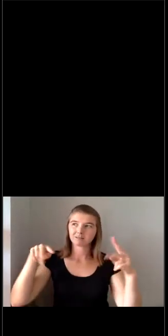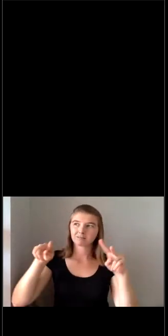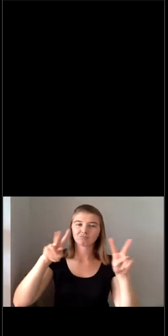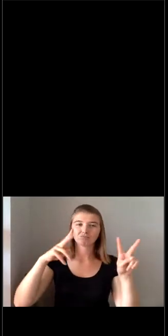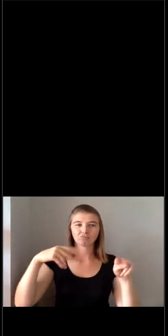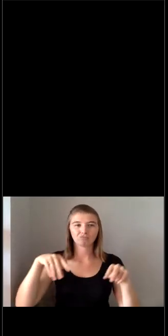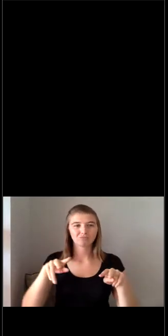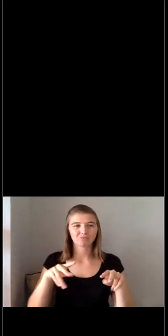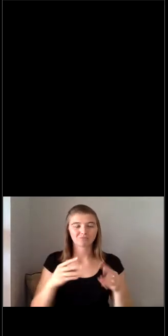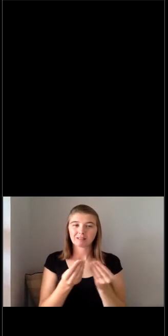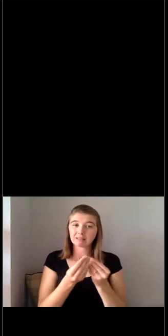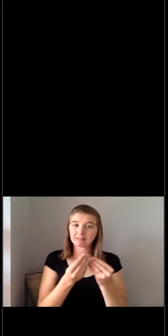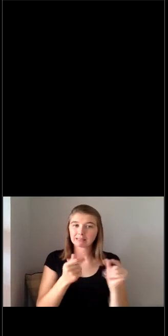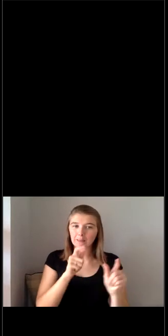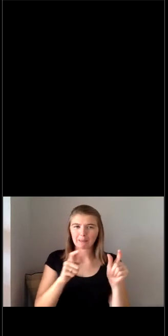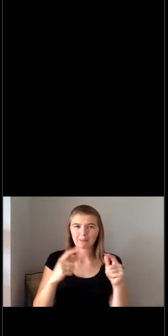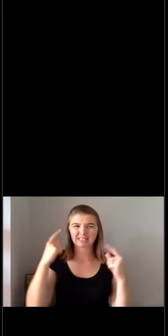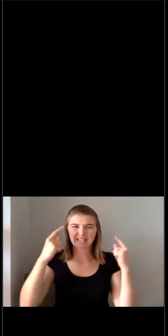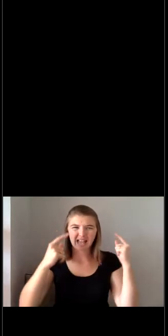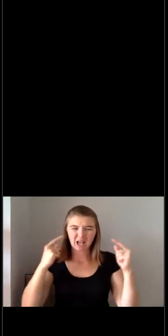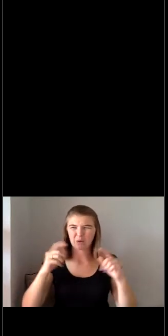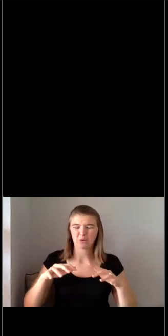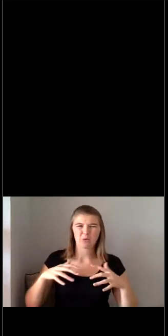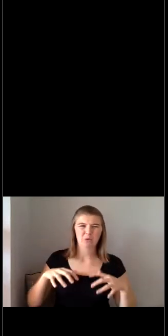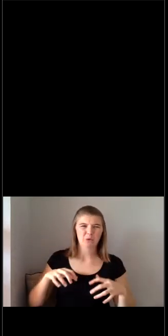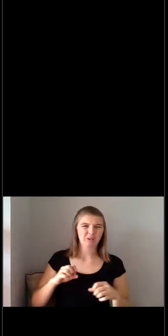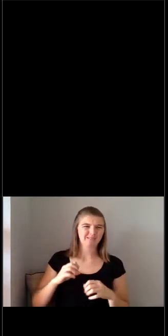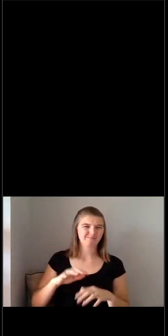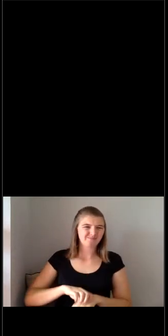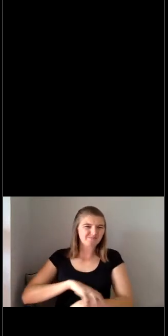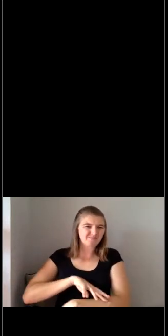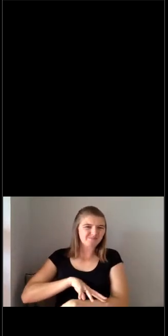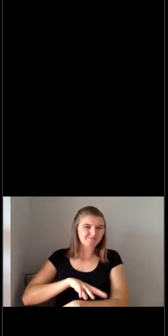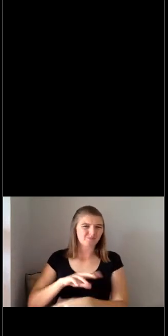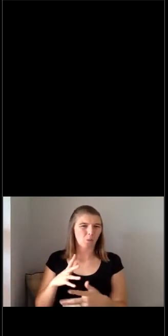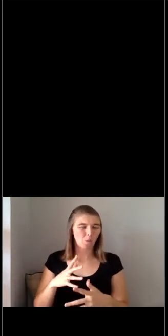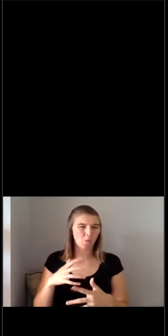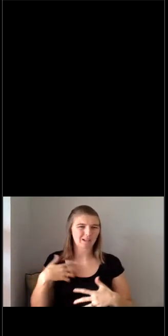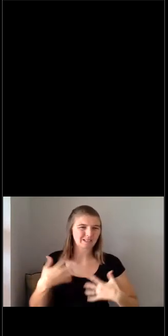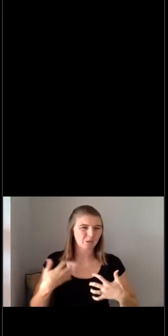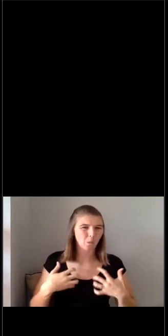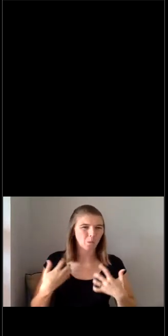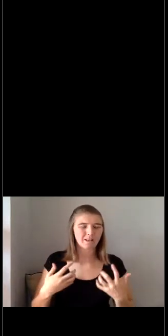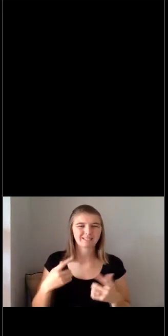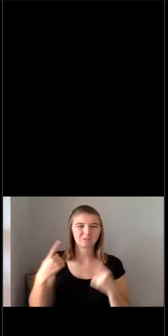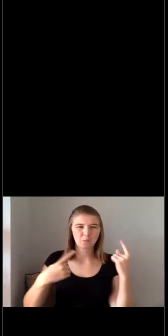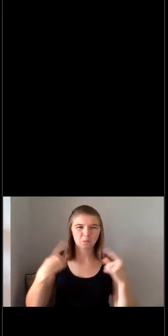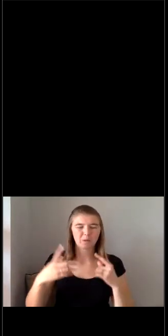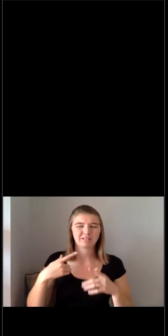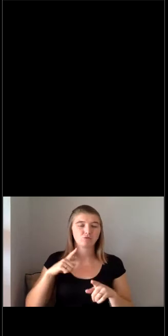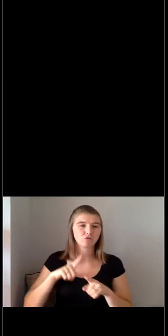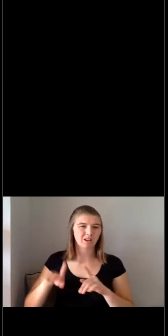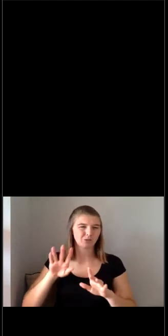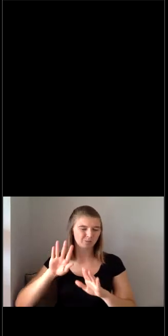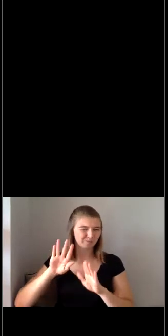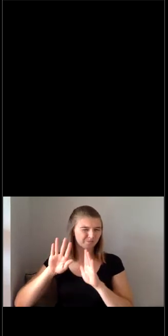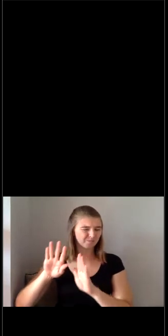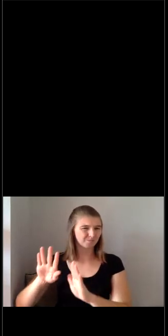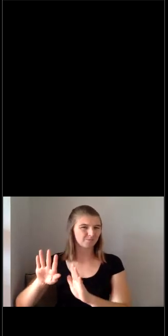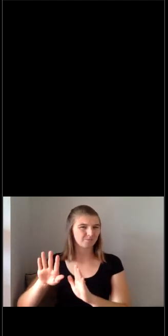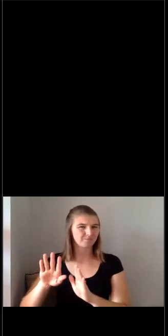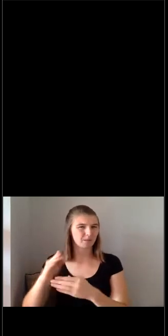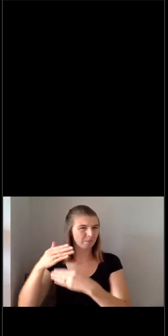all sounds. You know, some noises are just really annoying. Well, what happens if you try and block out an annoying noise, if you try not to hear it? Well, for most of us,